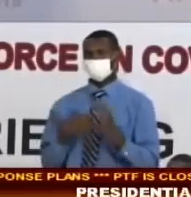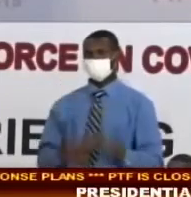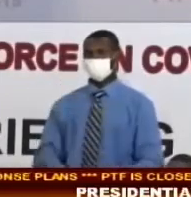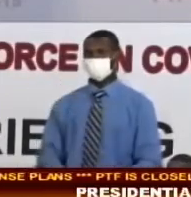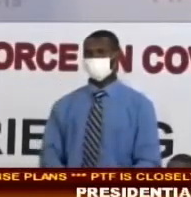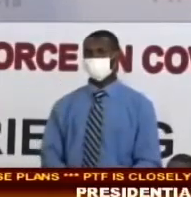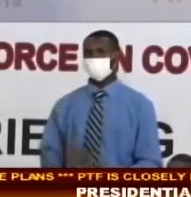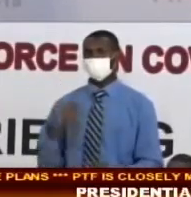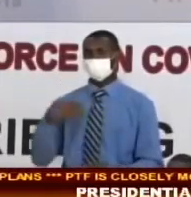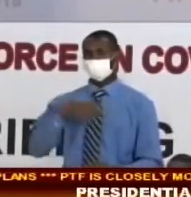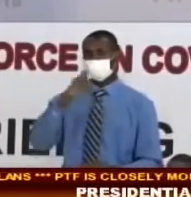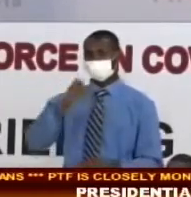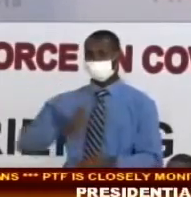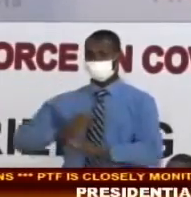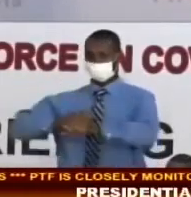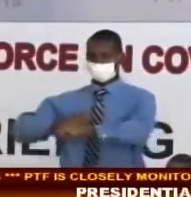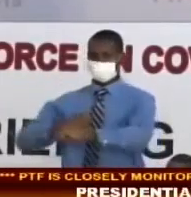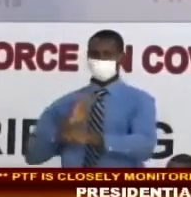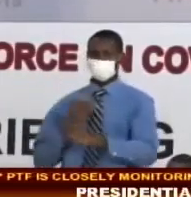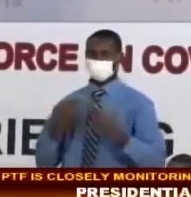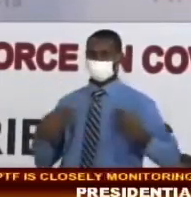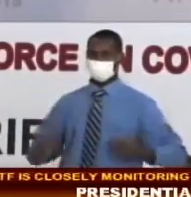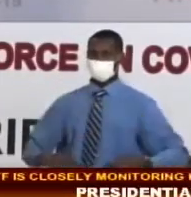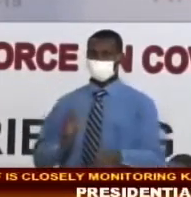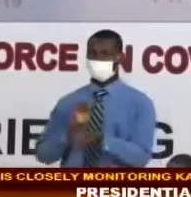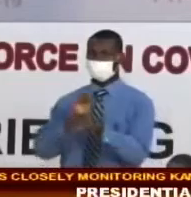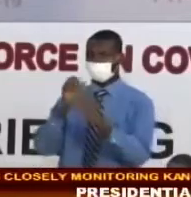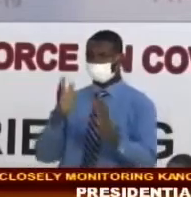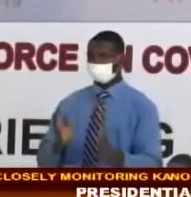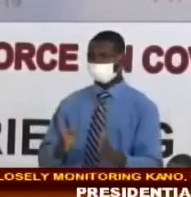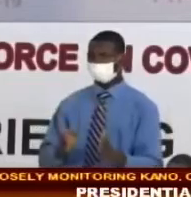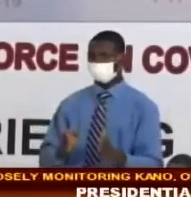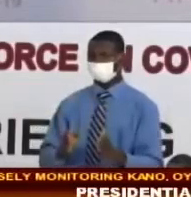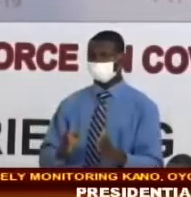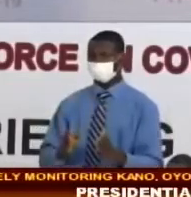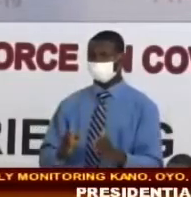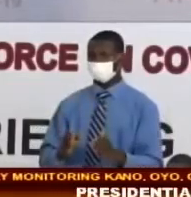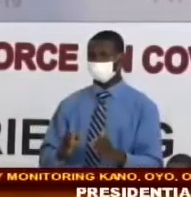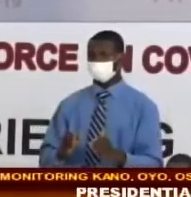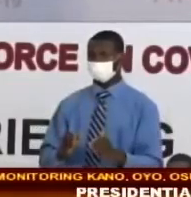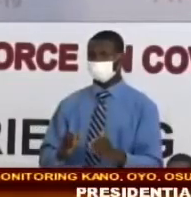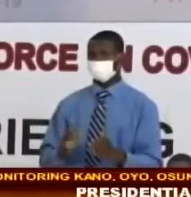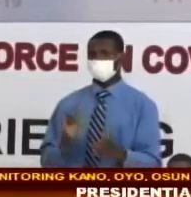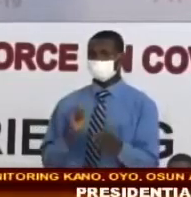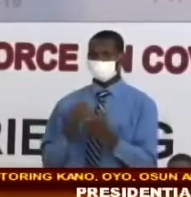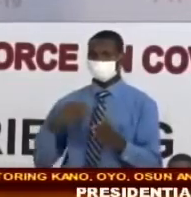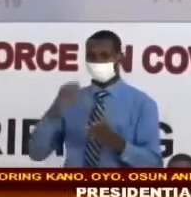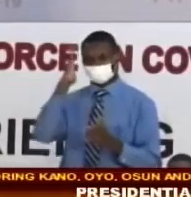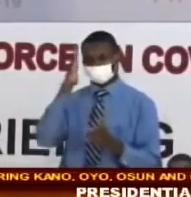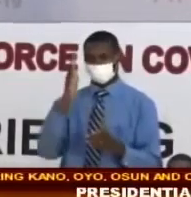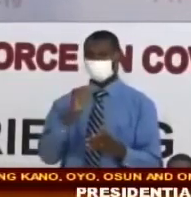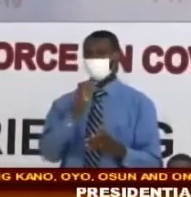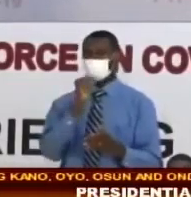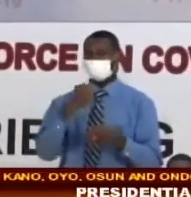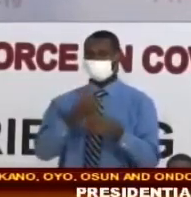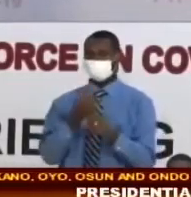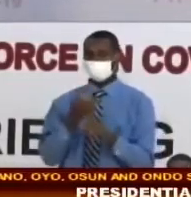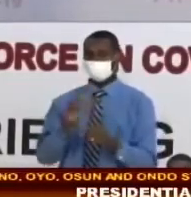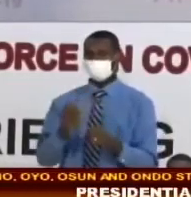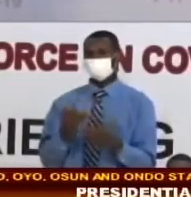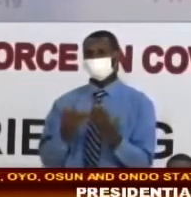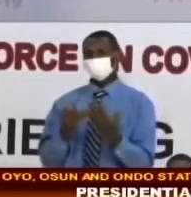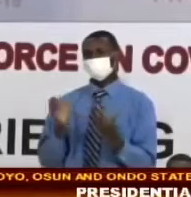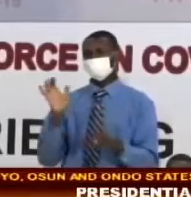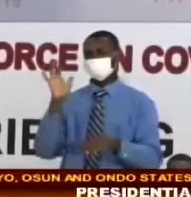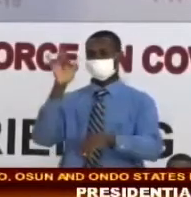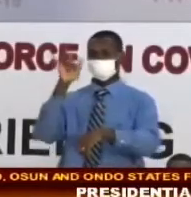because we need to protect our health workers so that they are not unduly exposed. This is the basic thing,